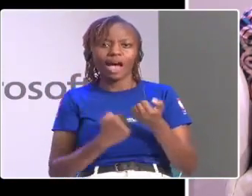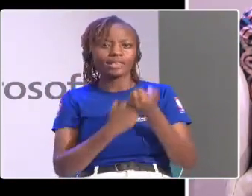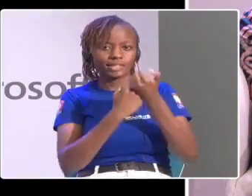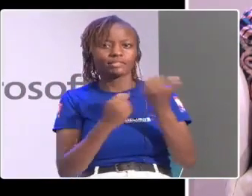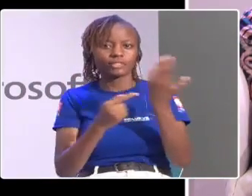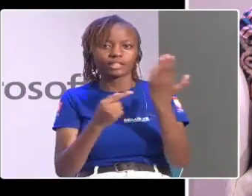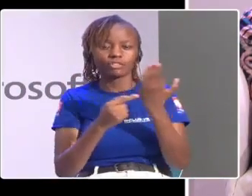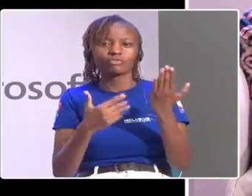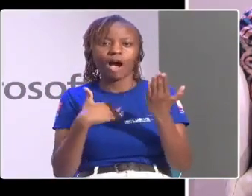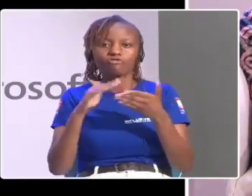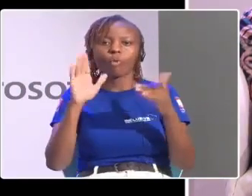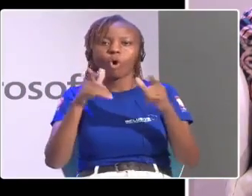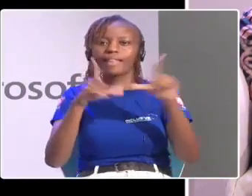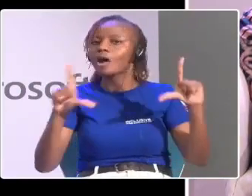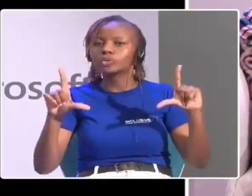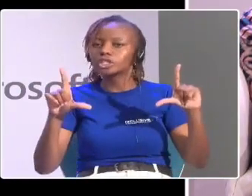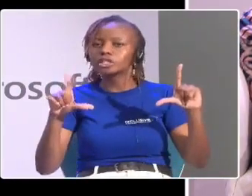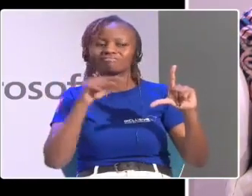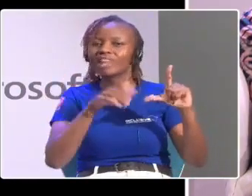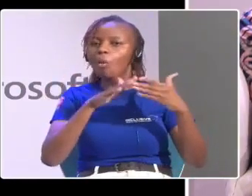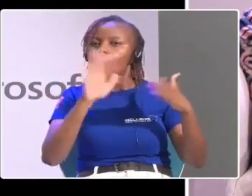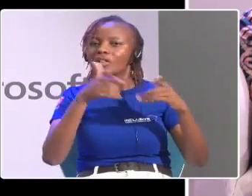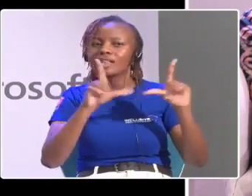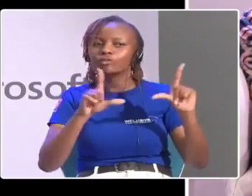in more languages, and again, the languages that are most